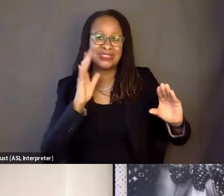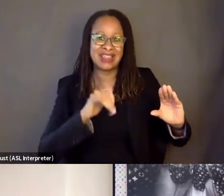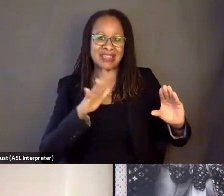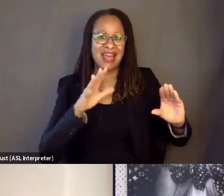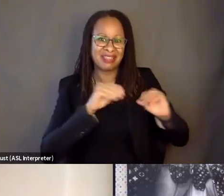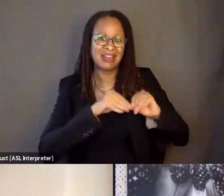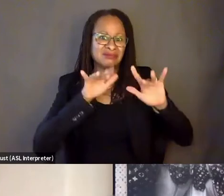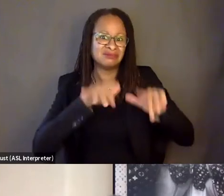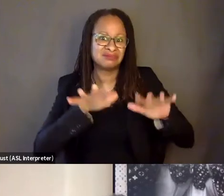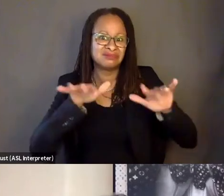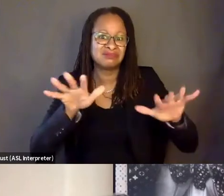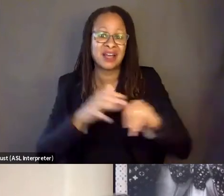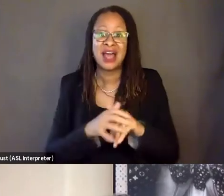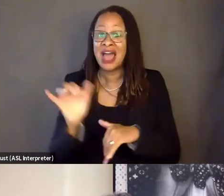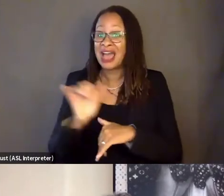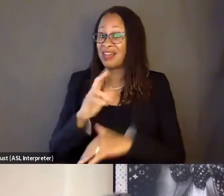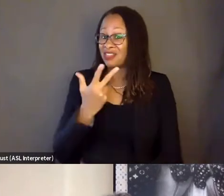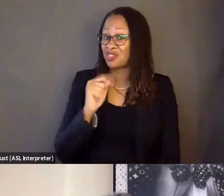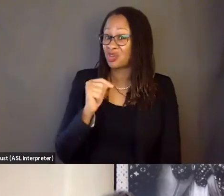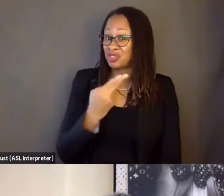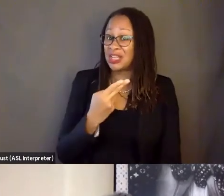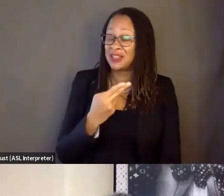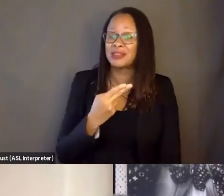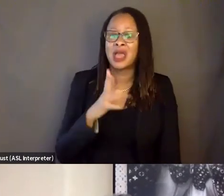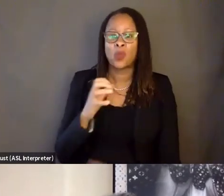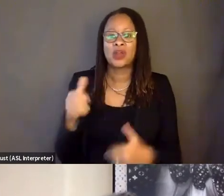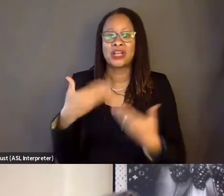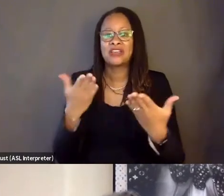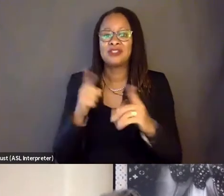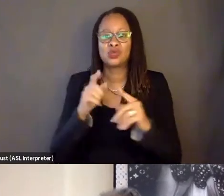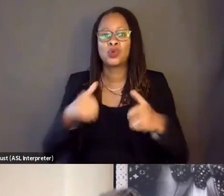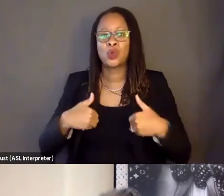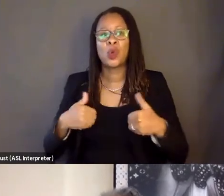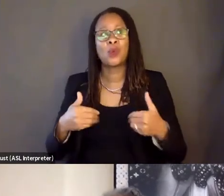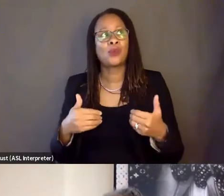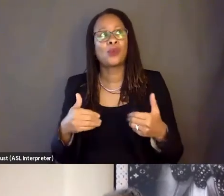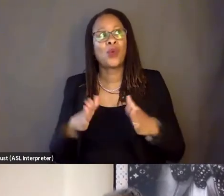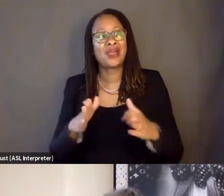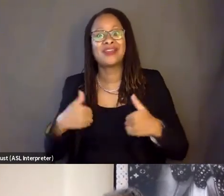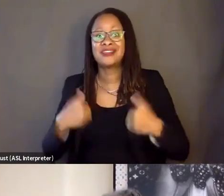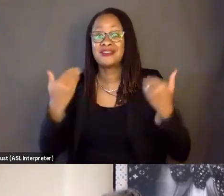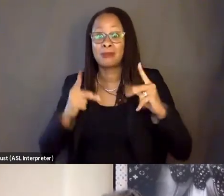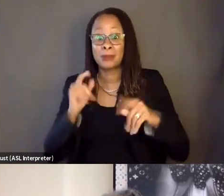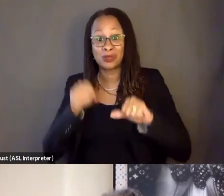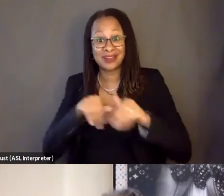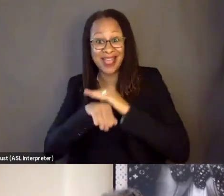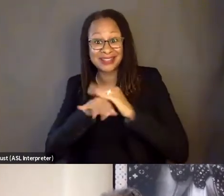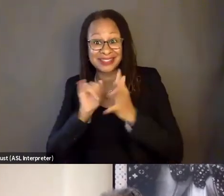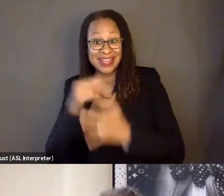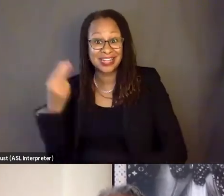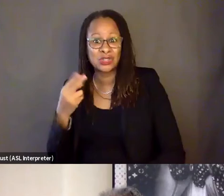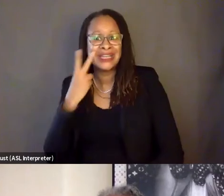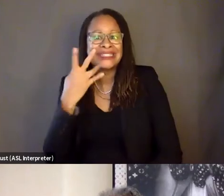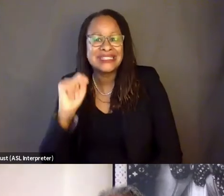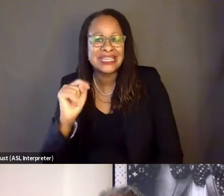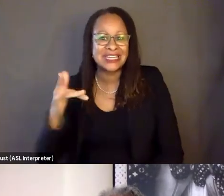the 13th, also give it to you in a way that, like, young people can, like, totally access this history and see it and feel